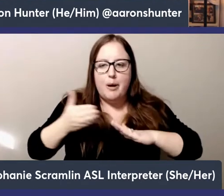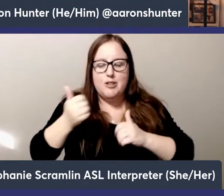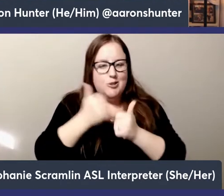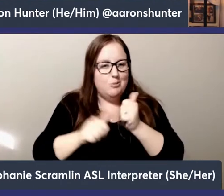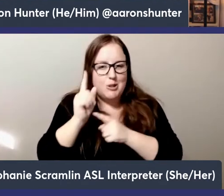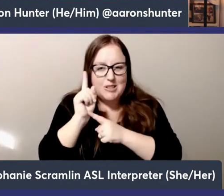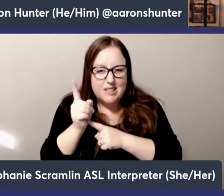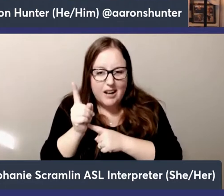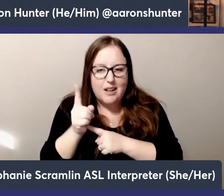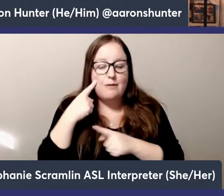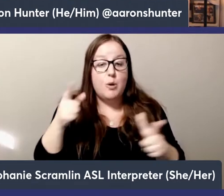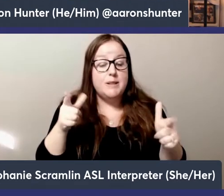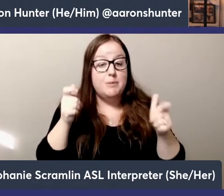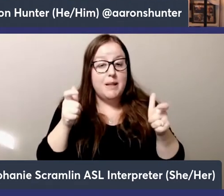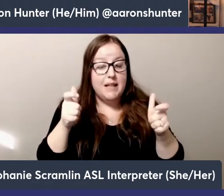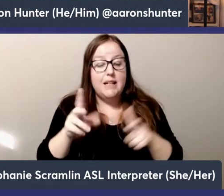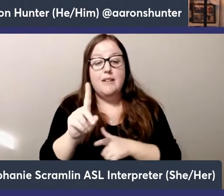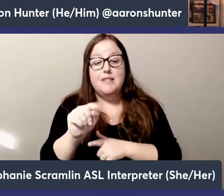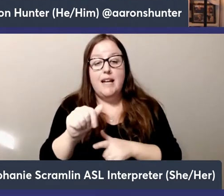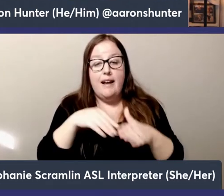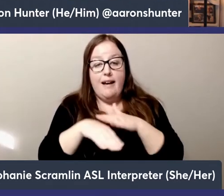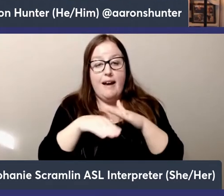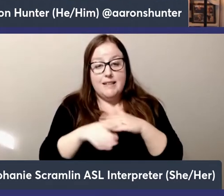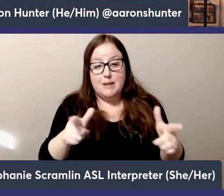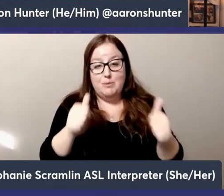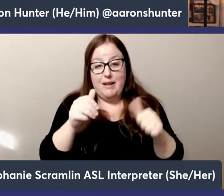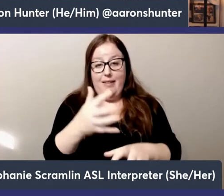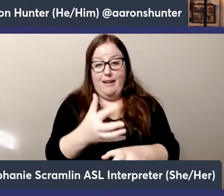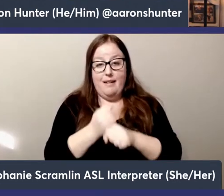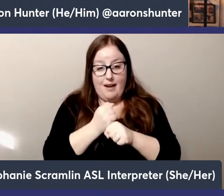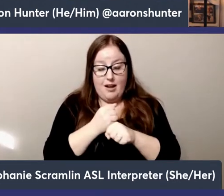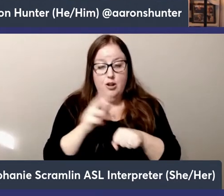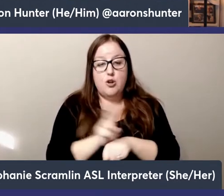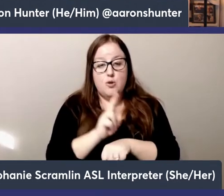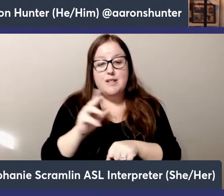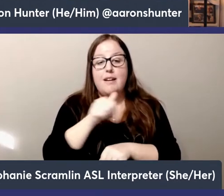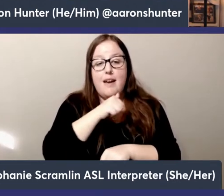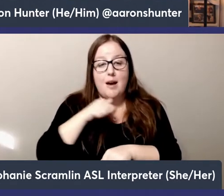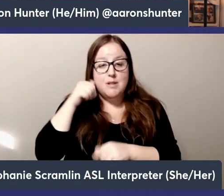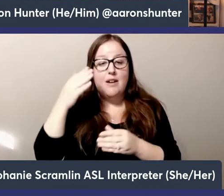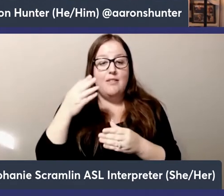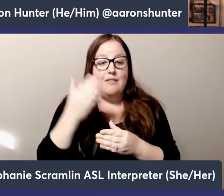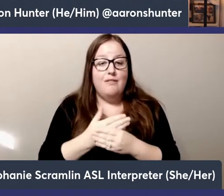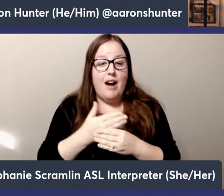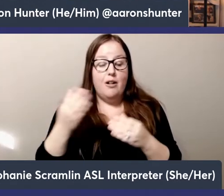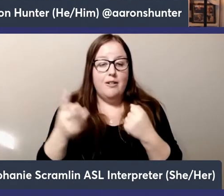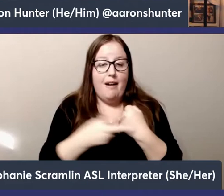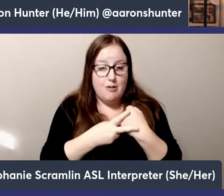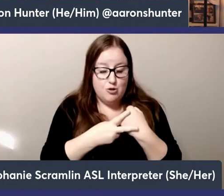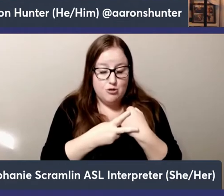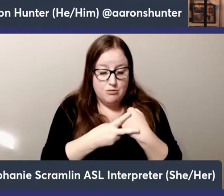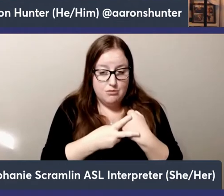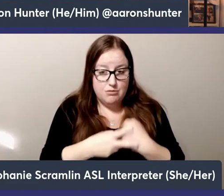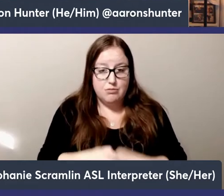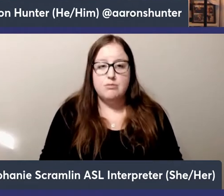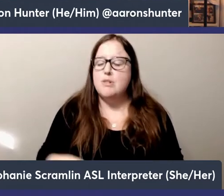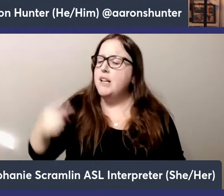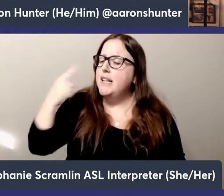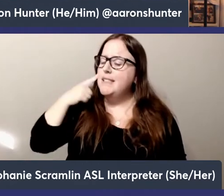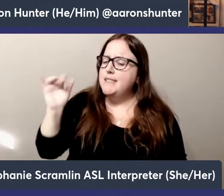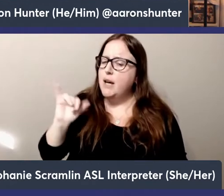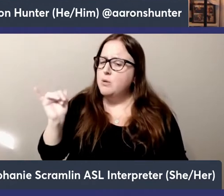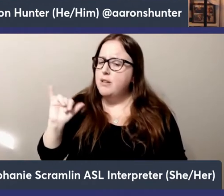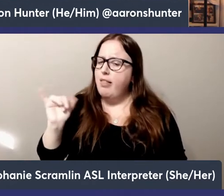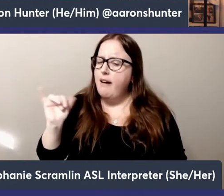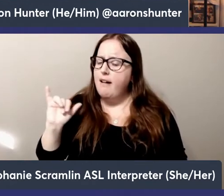of speed, of data access speed that they could get by using Amazon File Cache in front of those data sets. And it sounds like, you